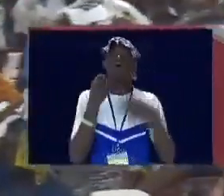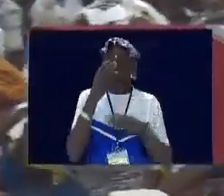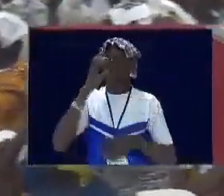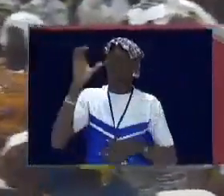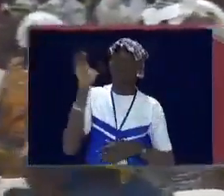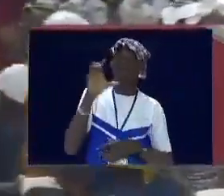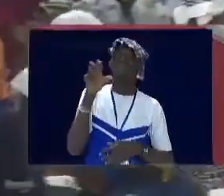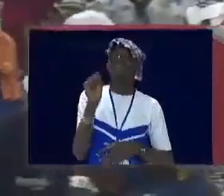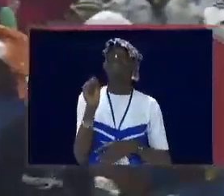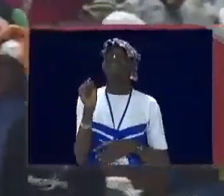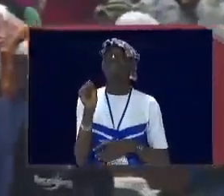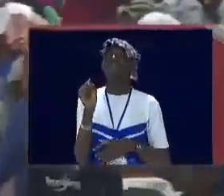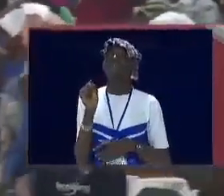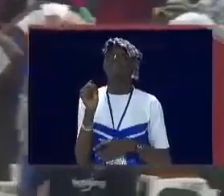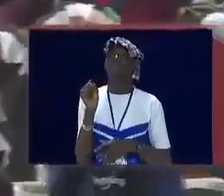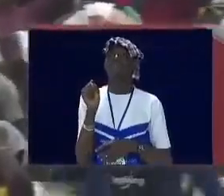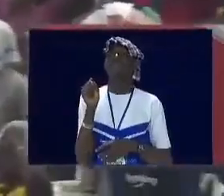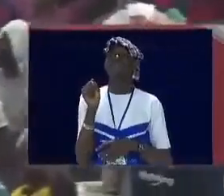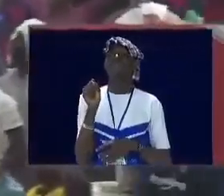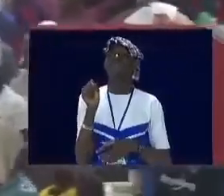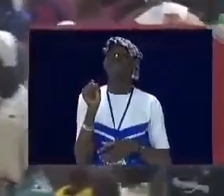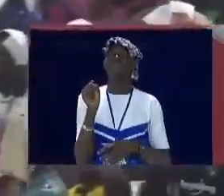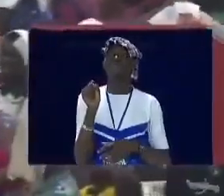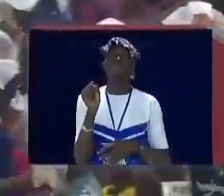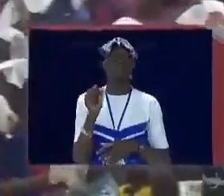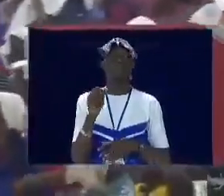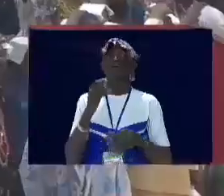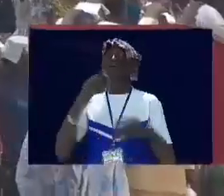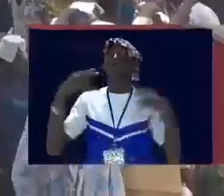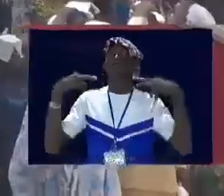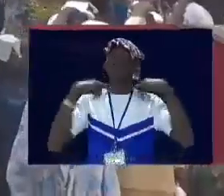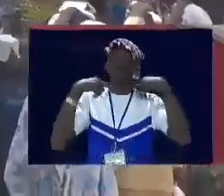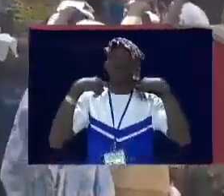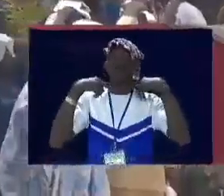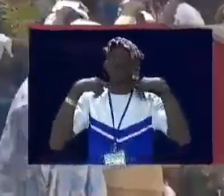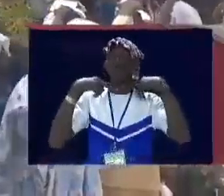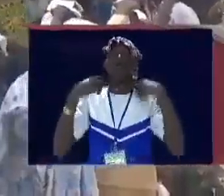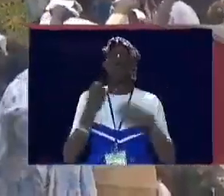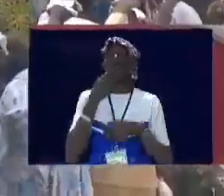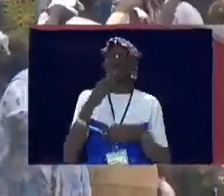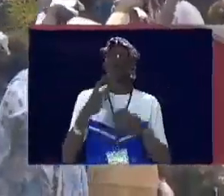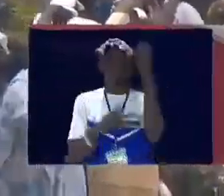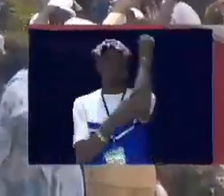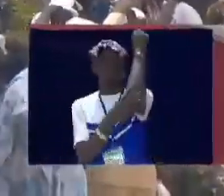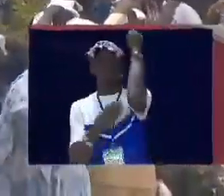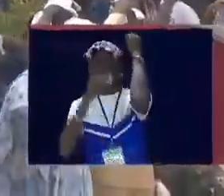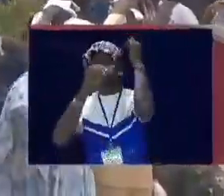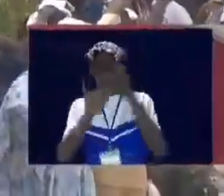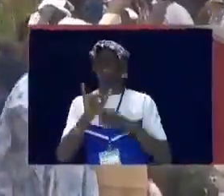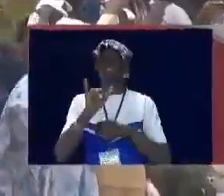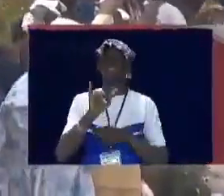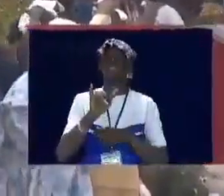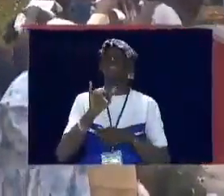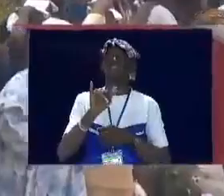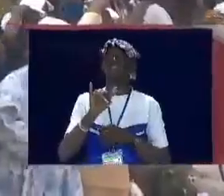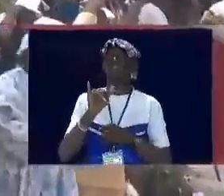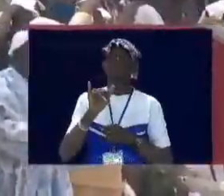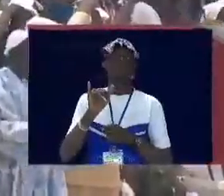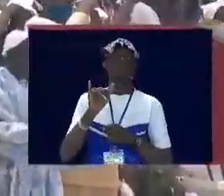curses. Yes, ma fo gbogbo awon ajaga egun. Yokes of poverty. Ajaga ti